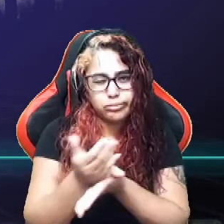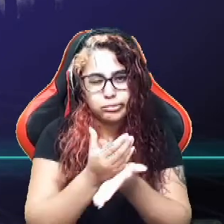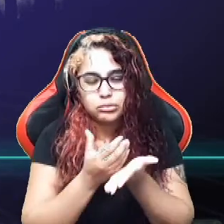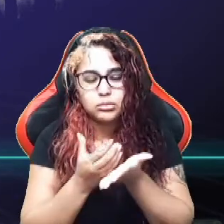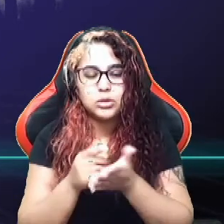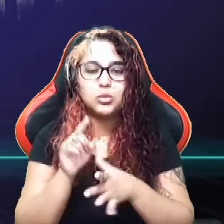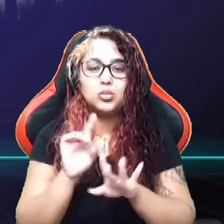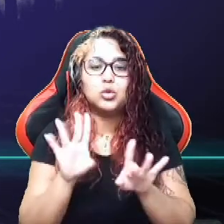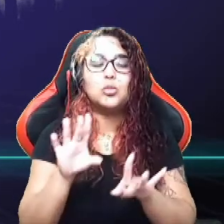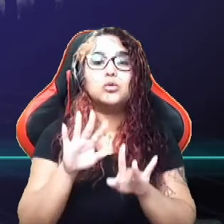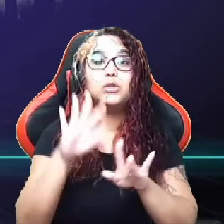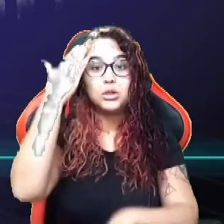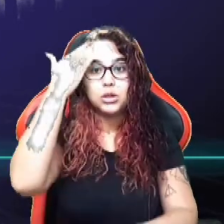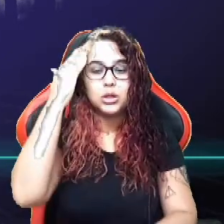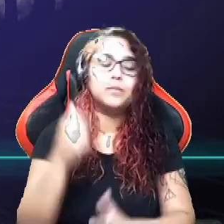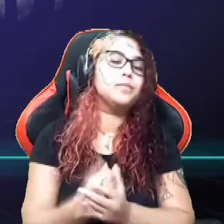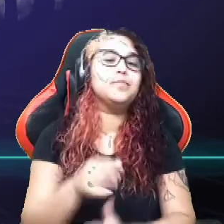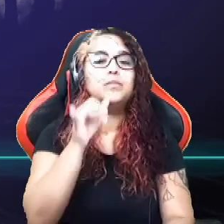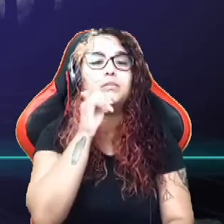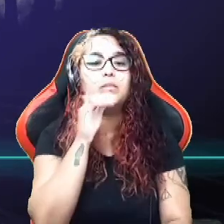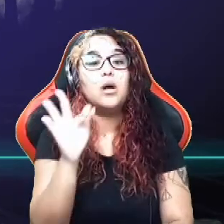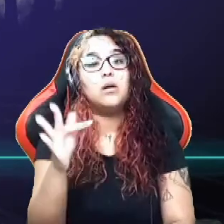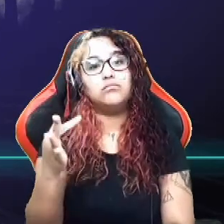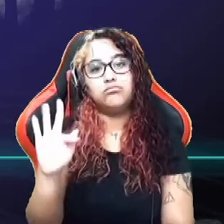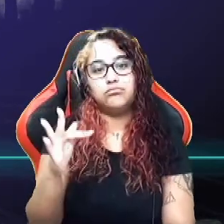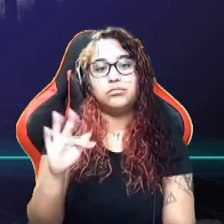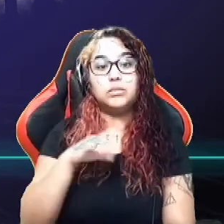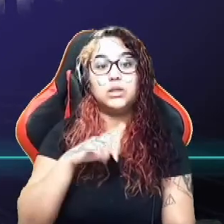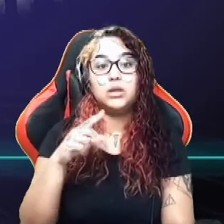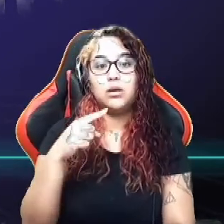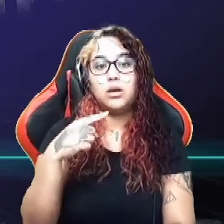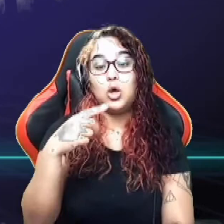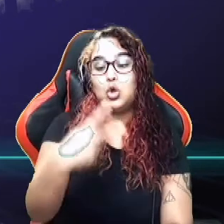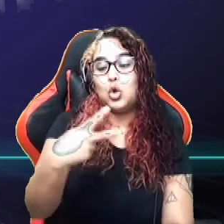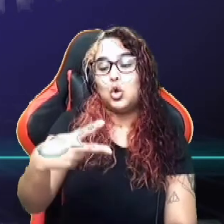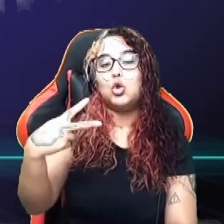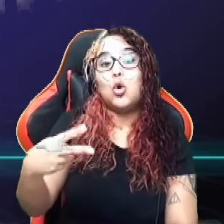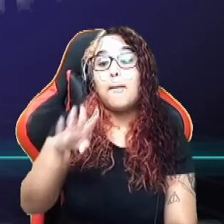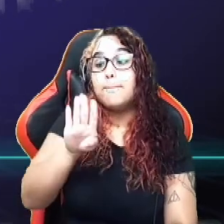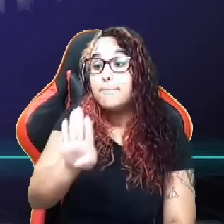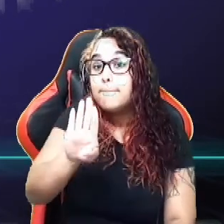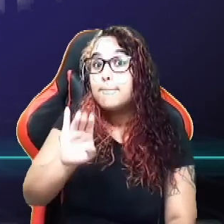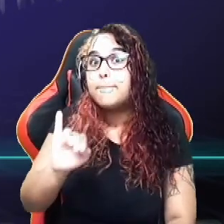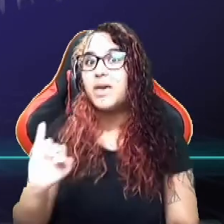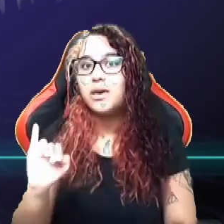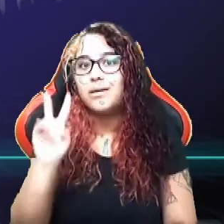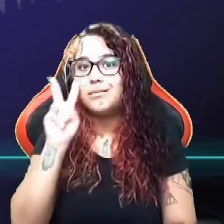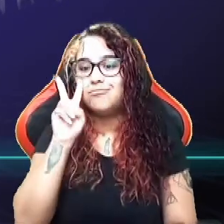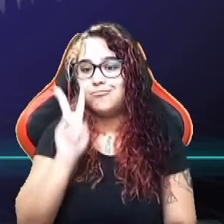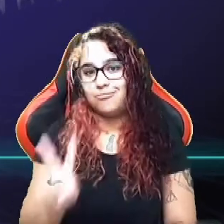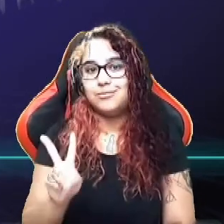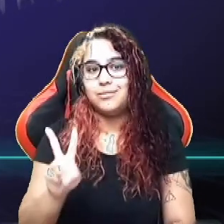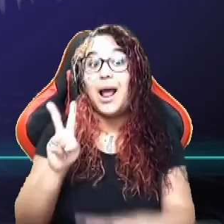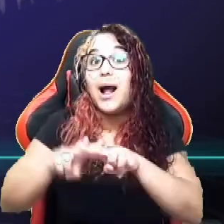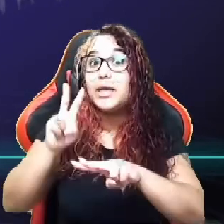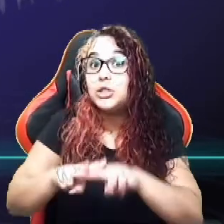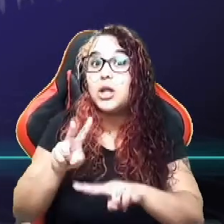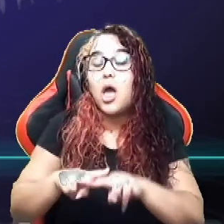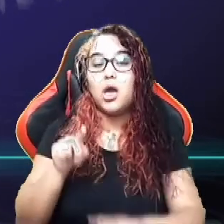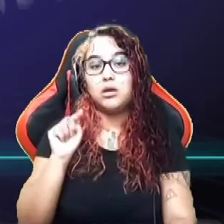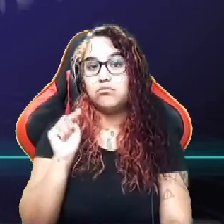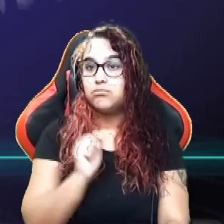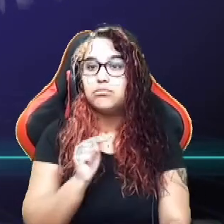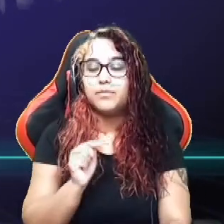Just so you understand a couple of things here. For example, Free Fire has 222 billion views for that